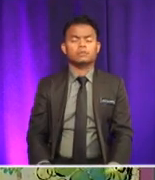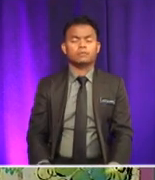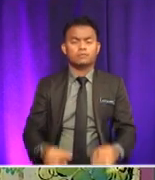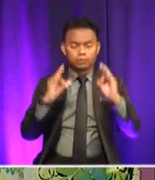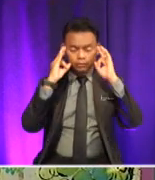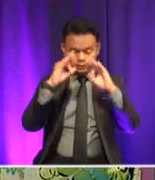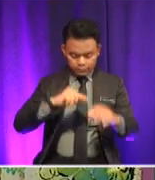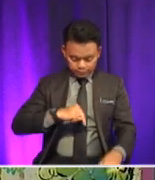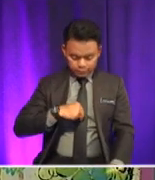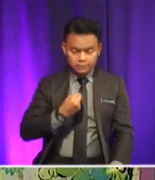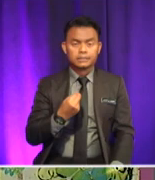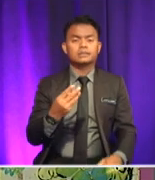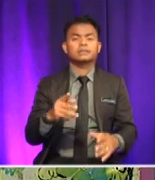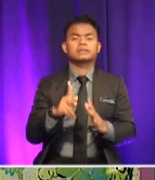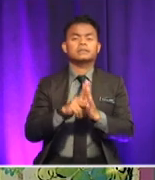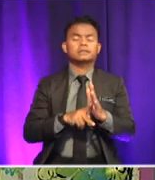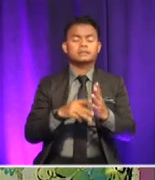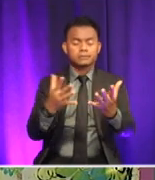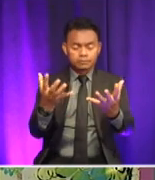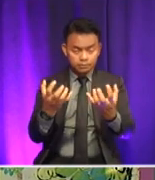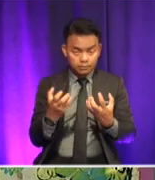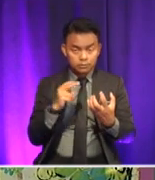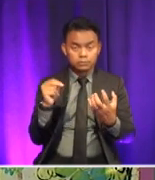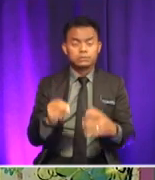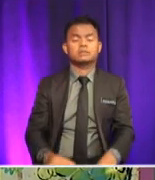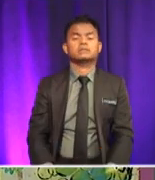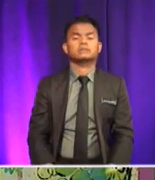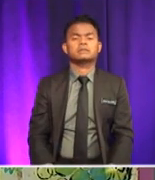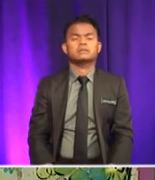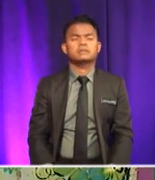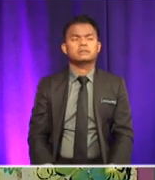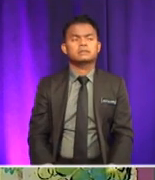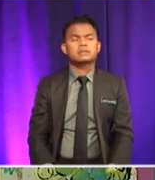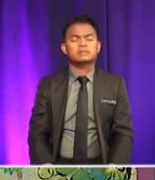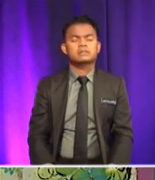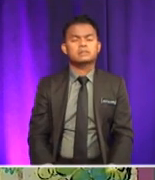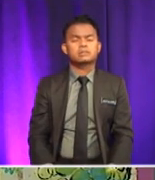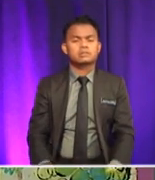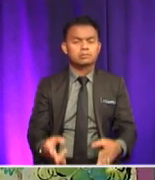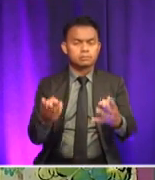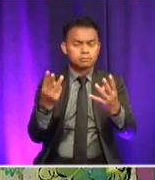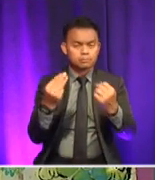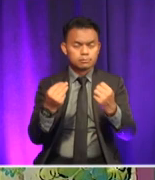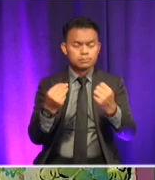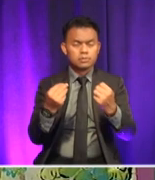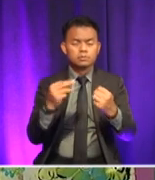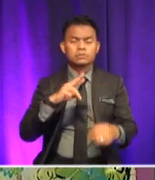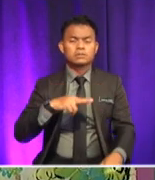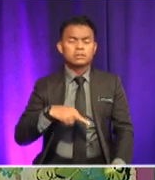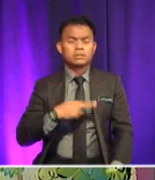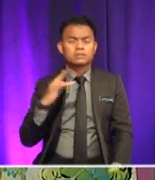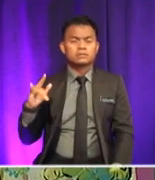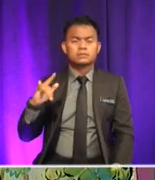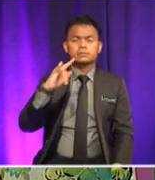is someone who believes and feels that she has this talent of flying. So what she did, even though they